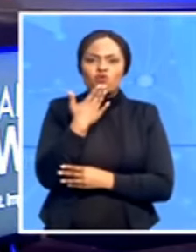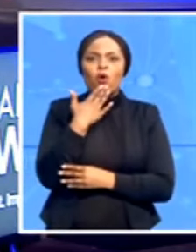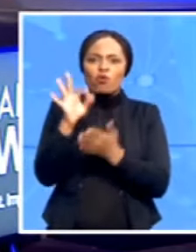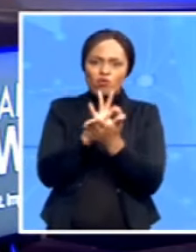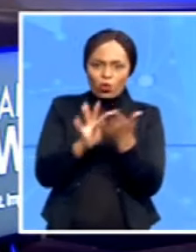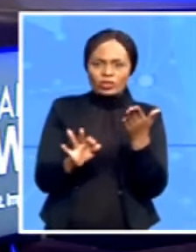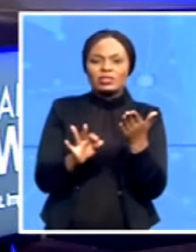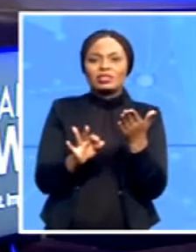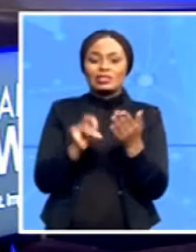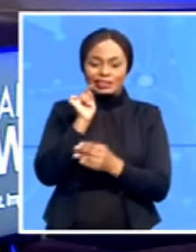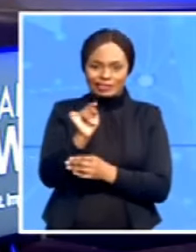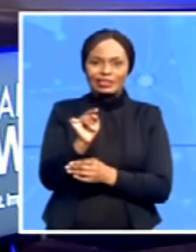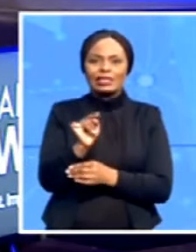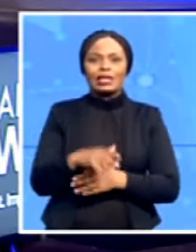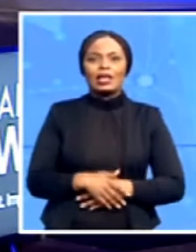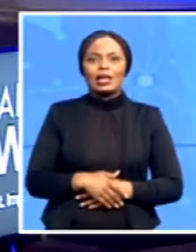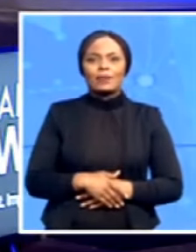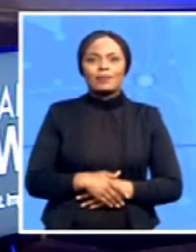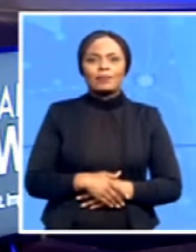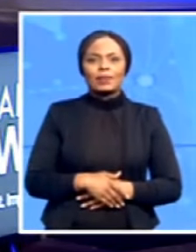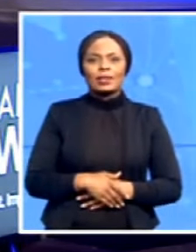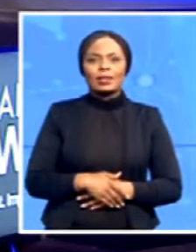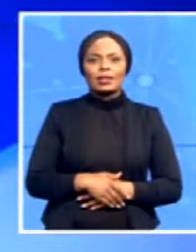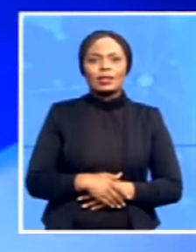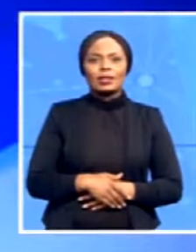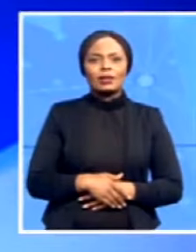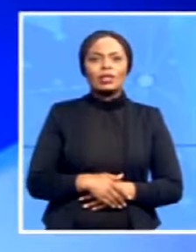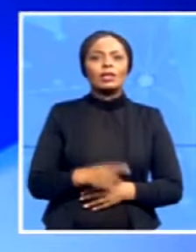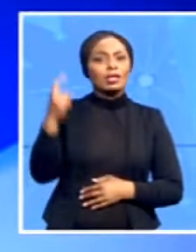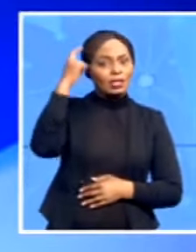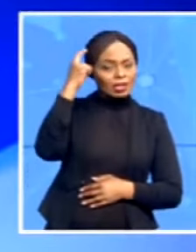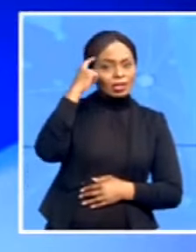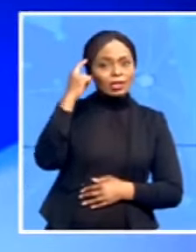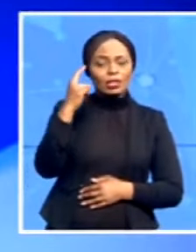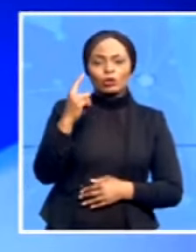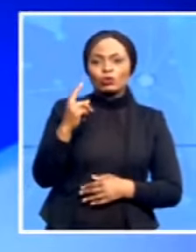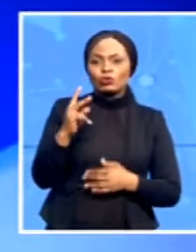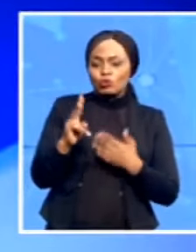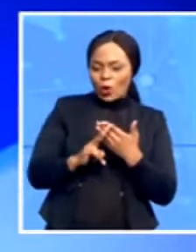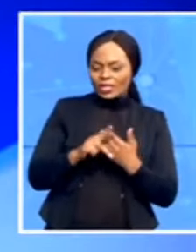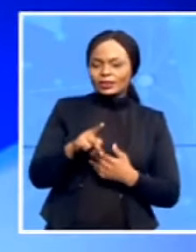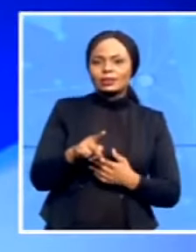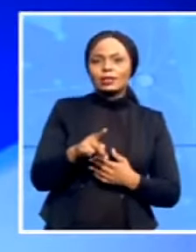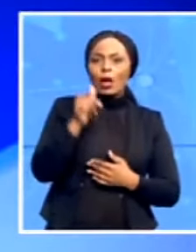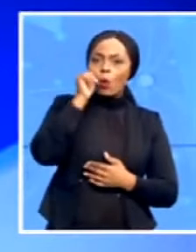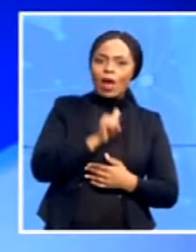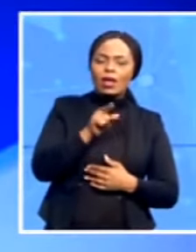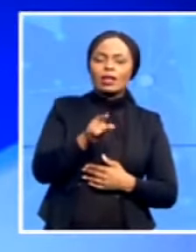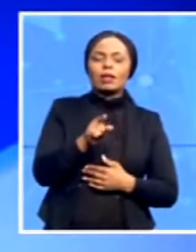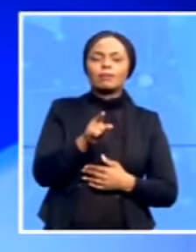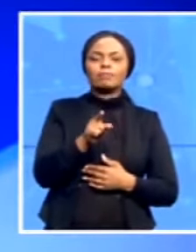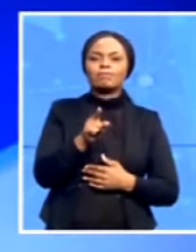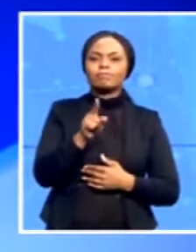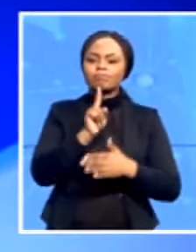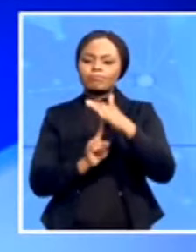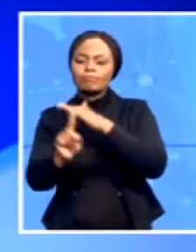that it was just too weak. And then also the fact that they went to Constitutional Court, I felt that it was